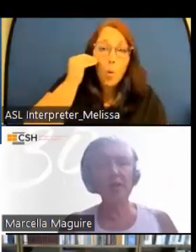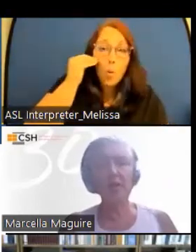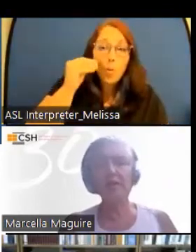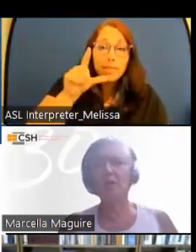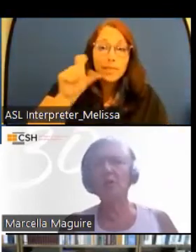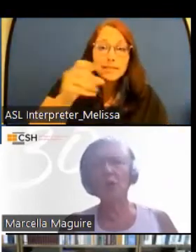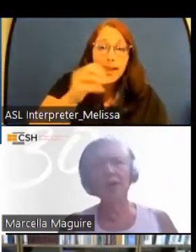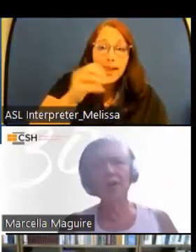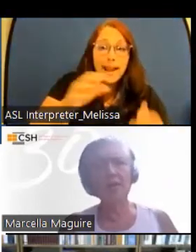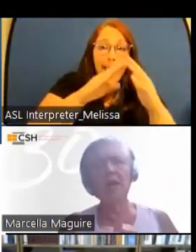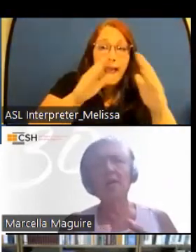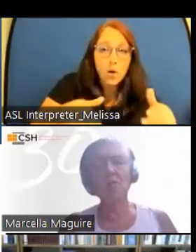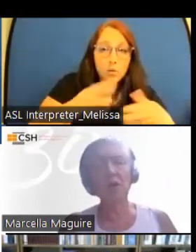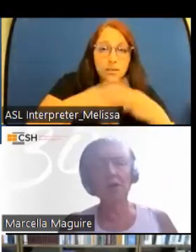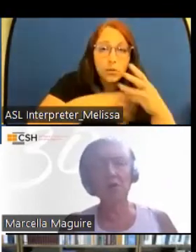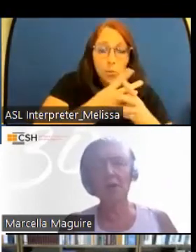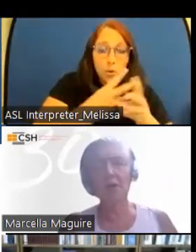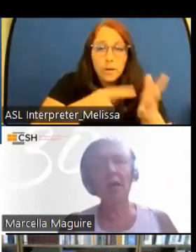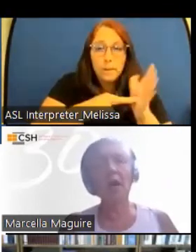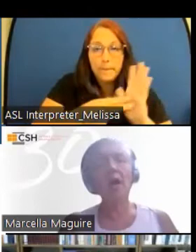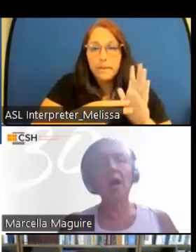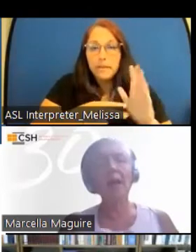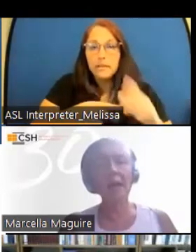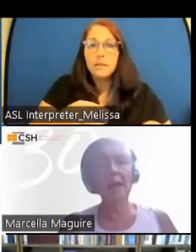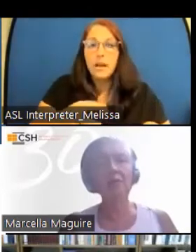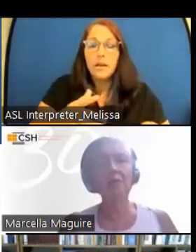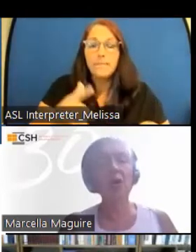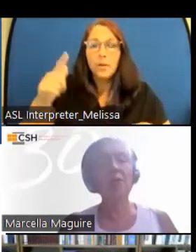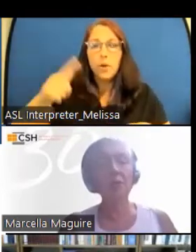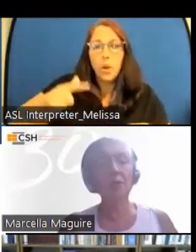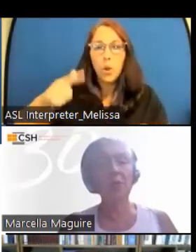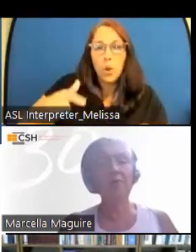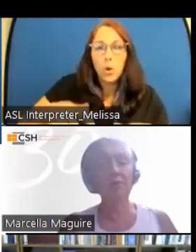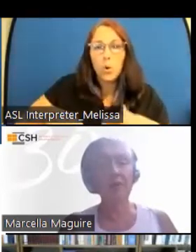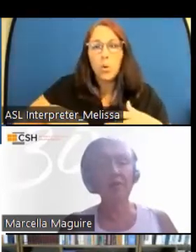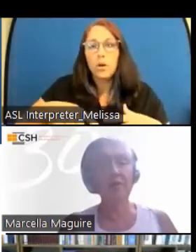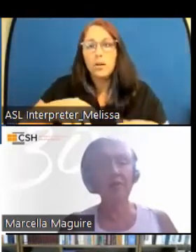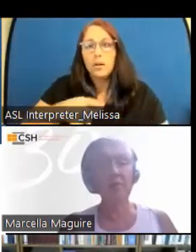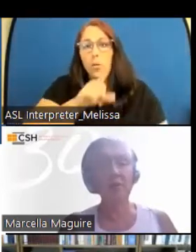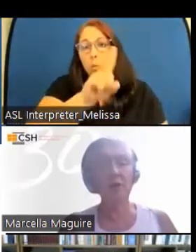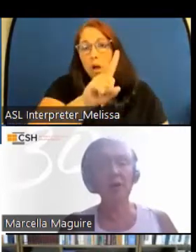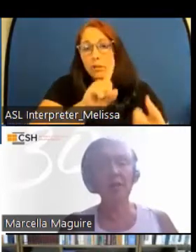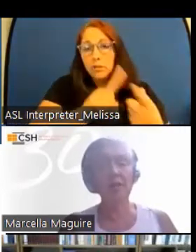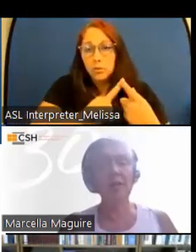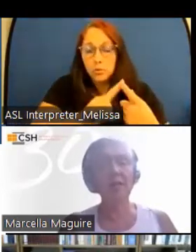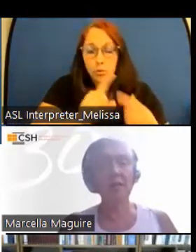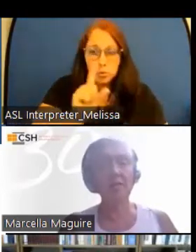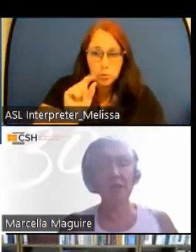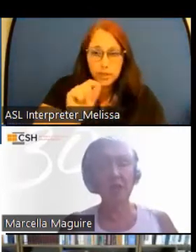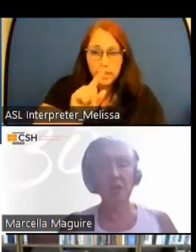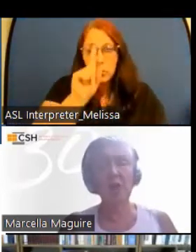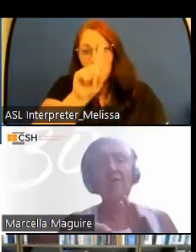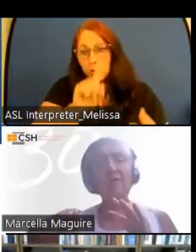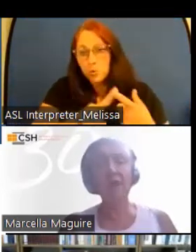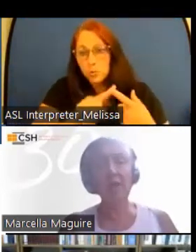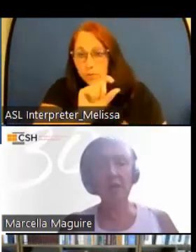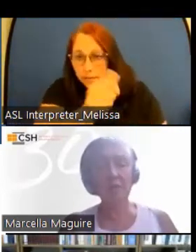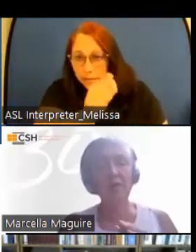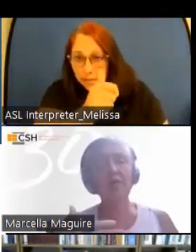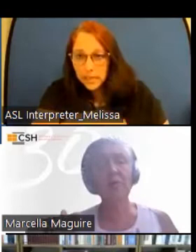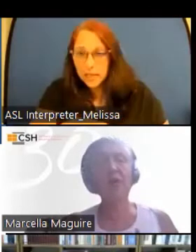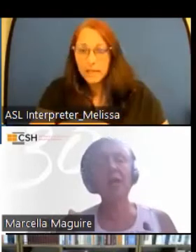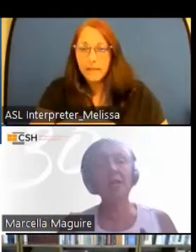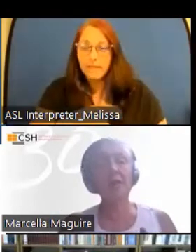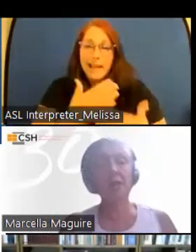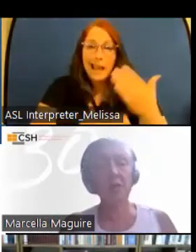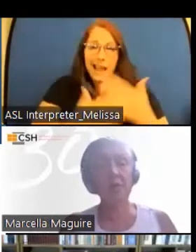low caseload, 1 to 10, 1 to 20, hands-on support, very focused on assisting the individual, very different